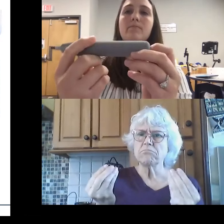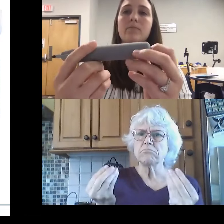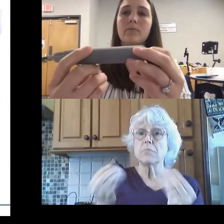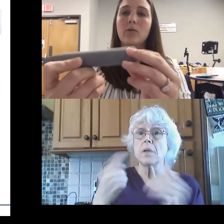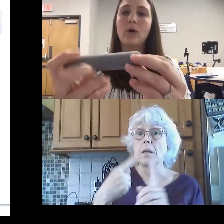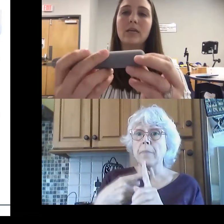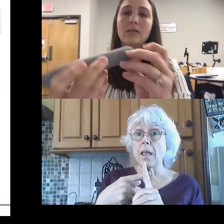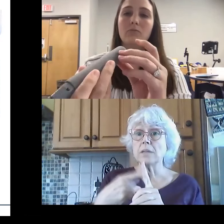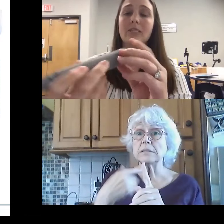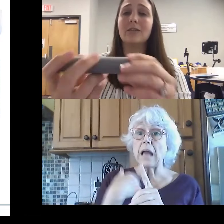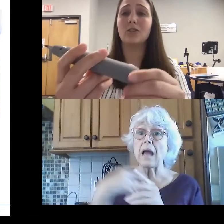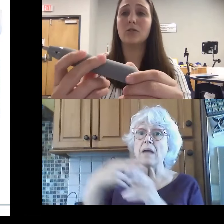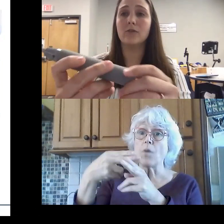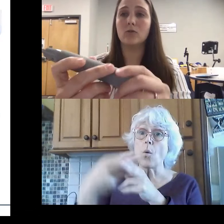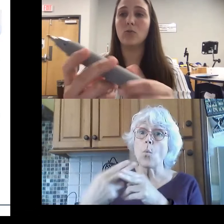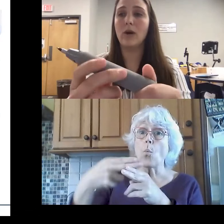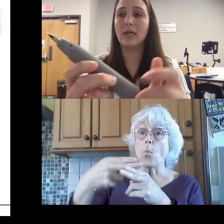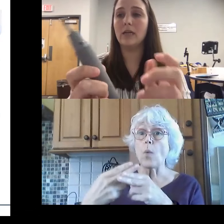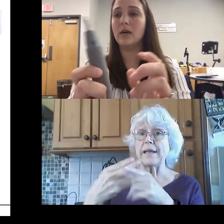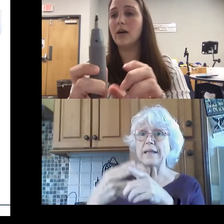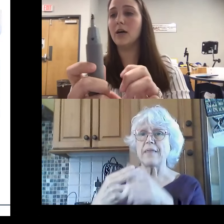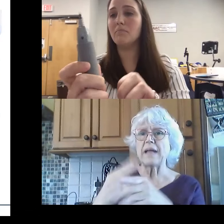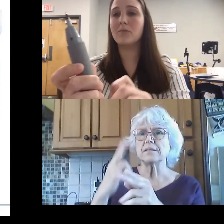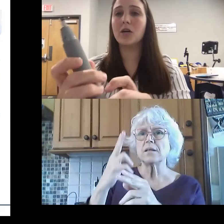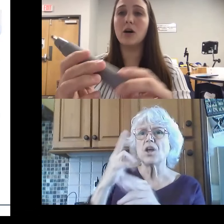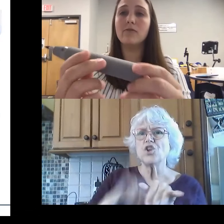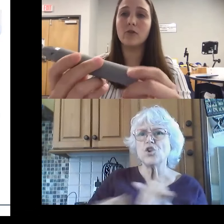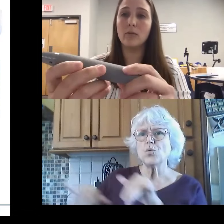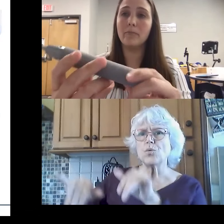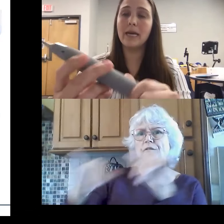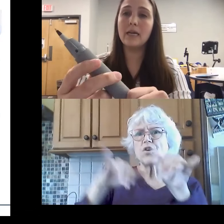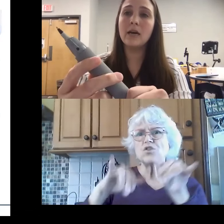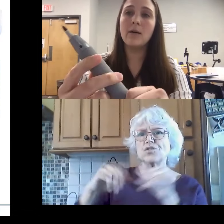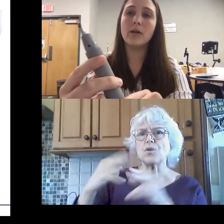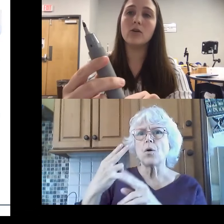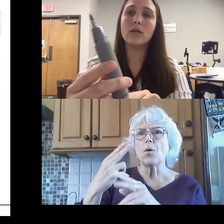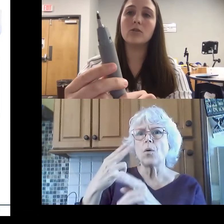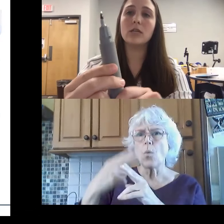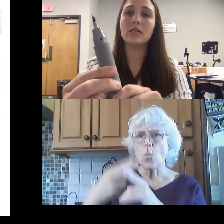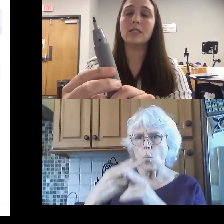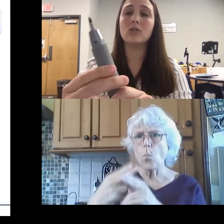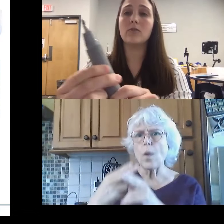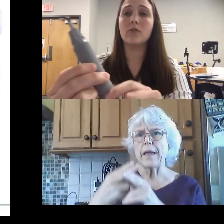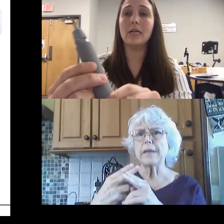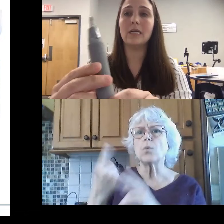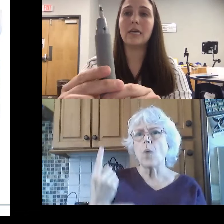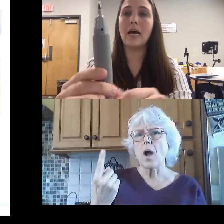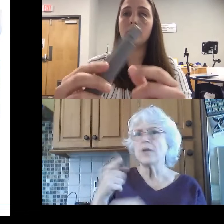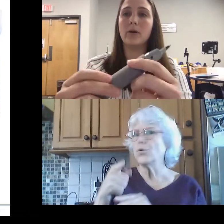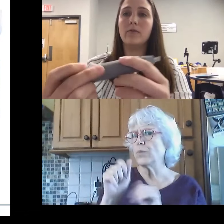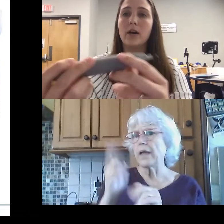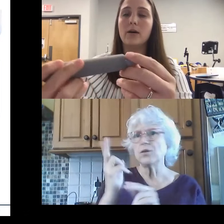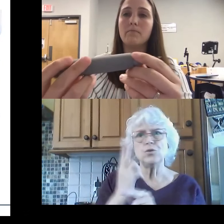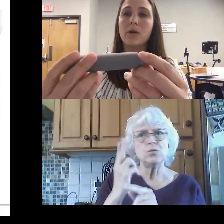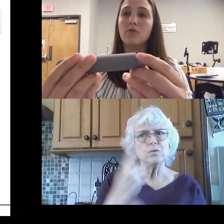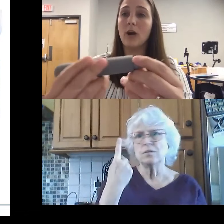um, weighted. This is a universal weighted, um, cuff for a pin, but you can use it essentially for any type